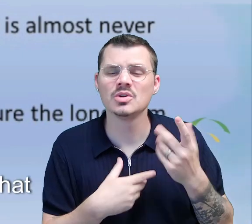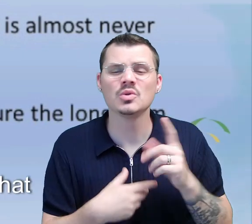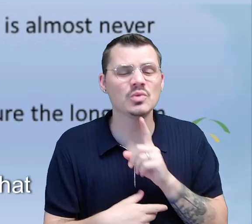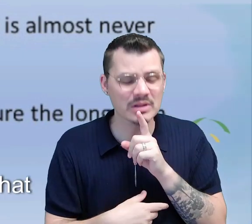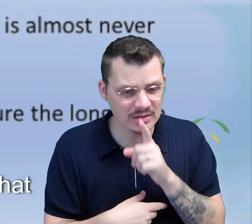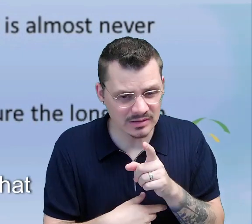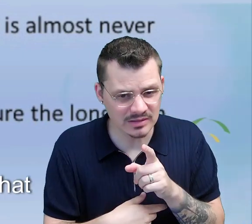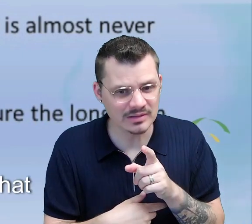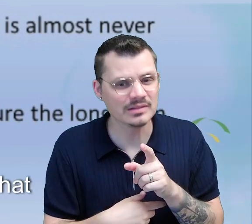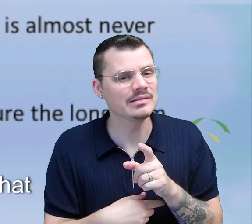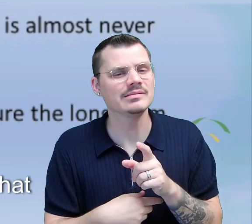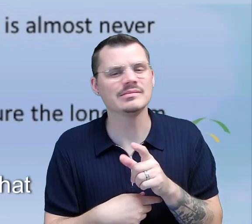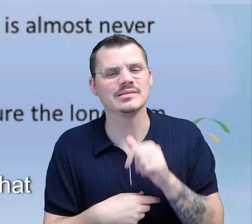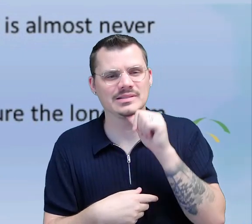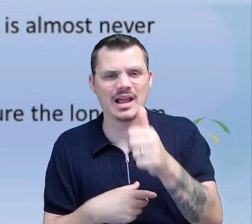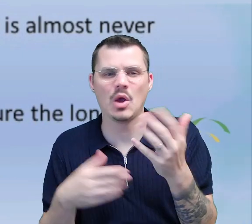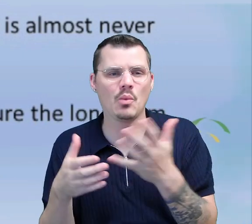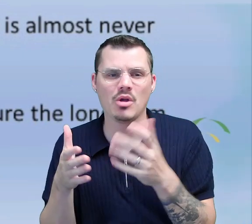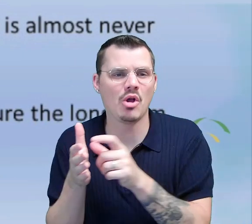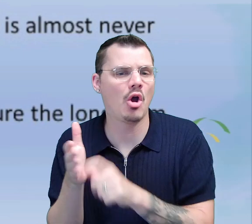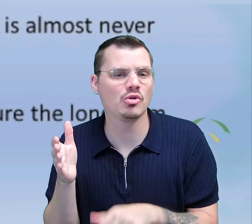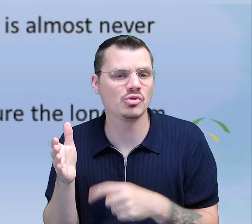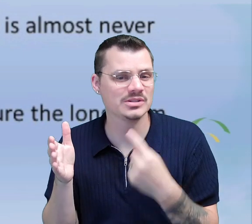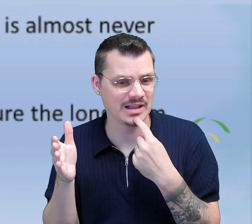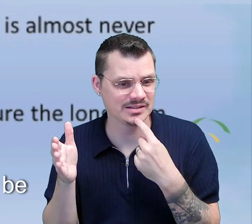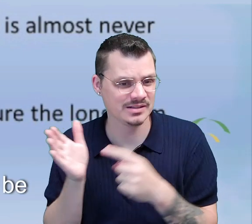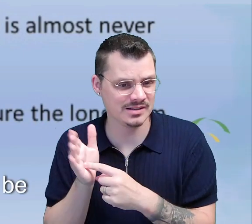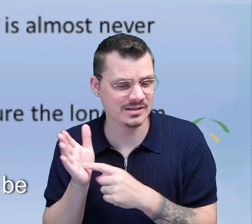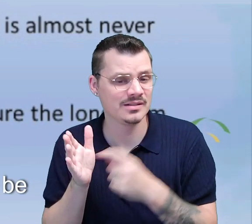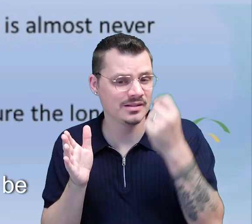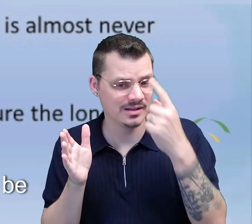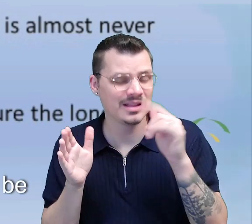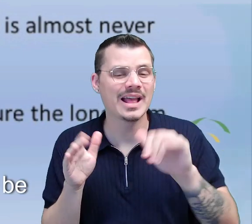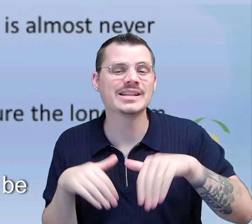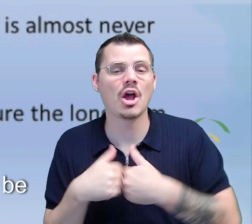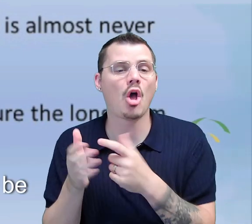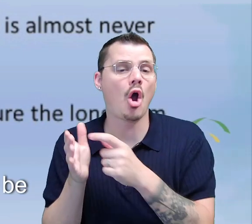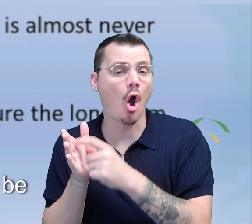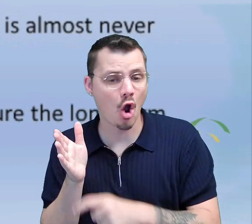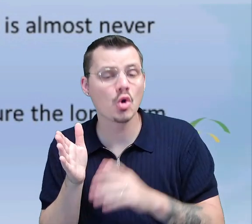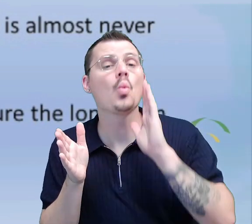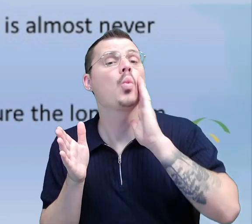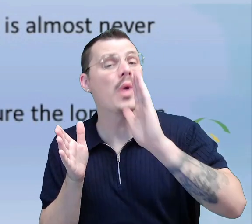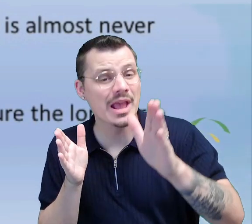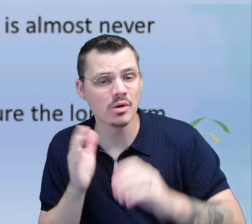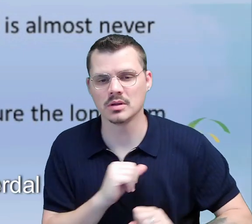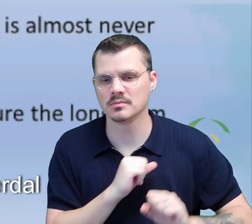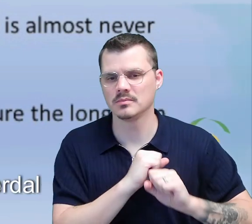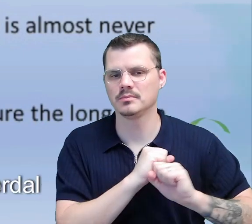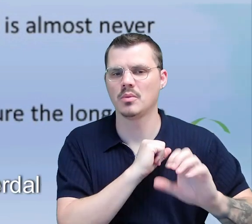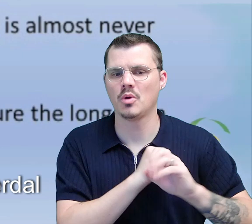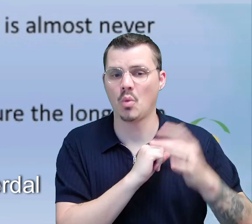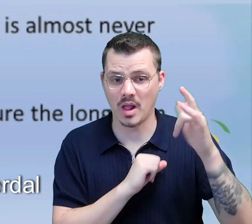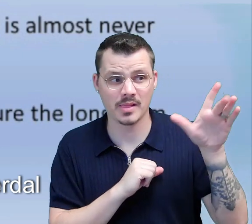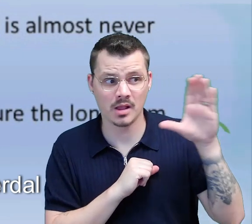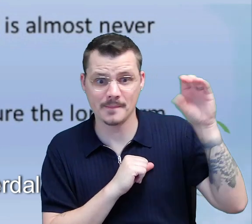in fact, that is absolutely not what the article says. However, that is how the article will be promoted when the